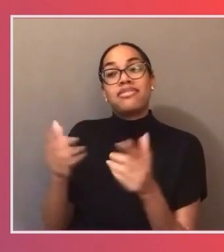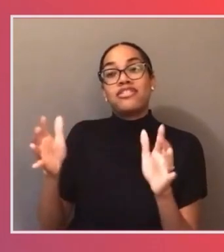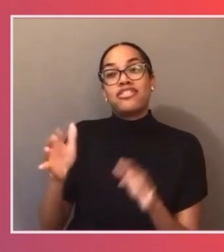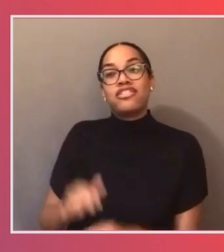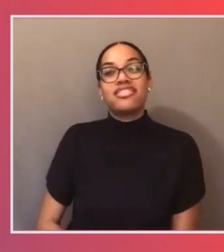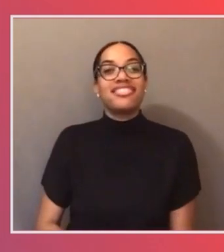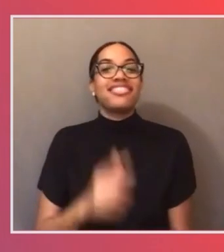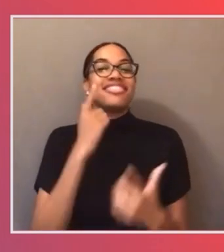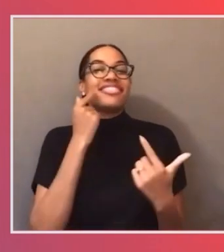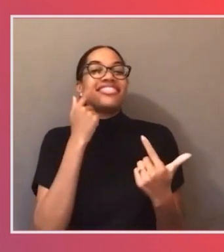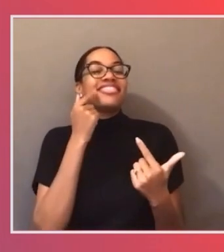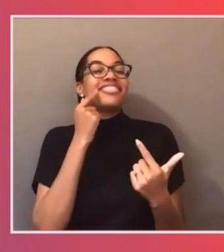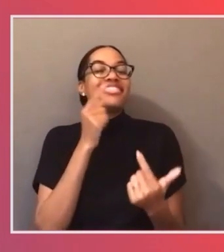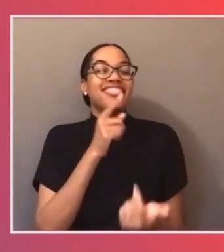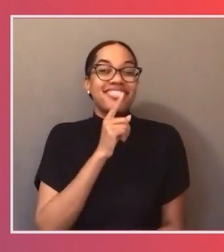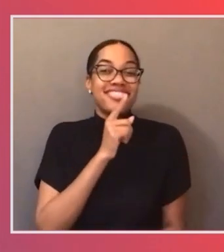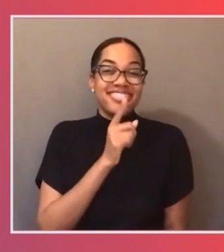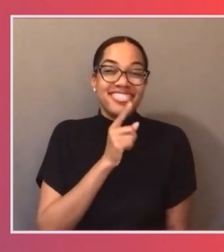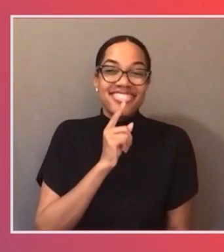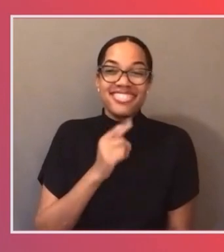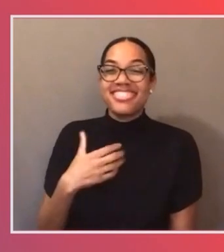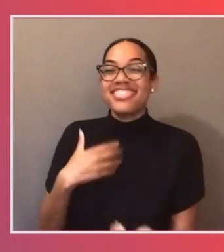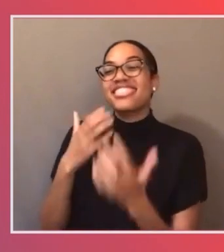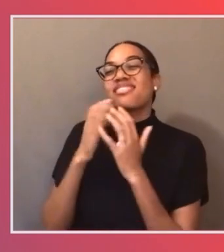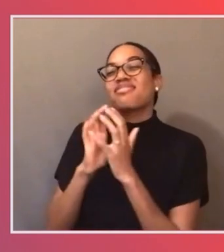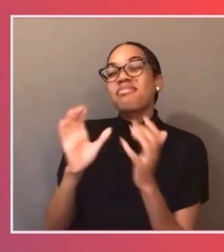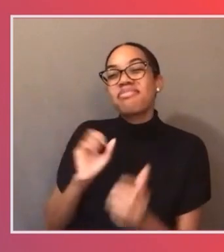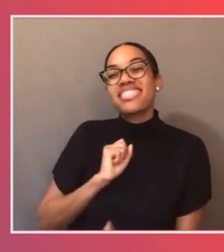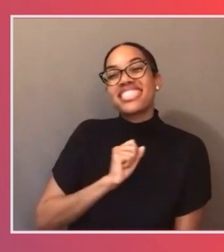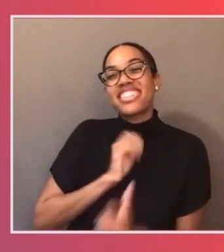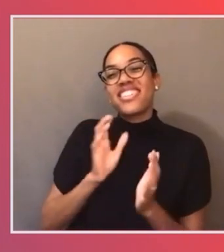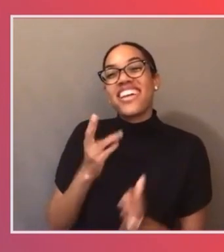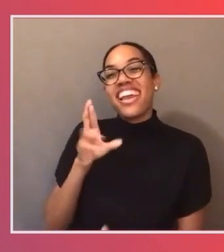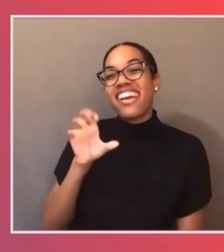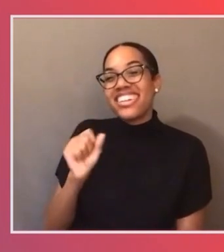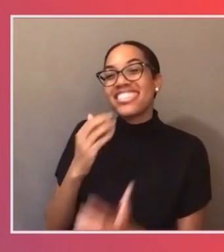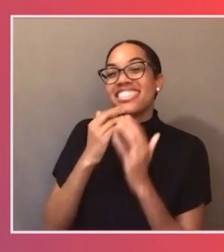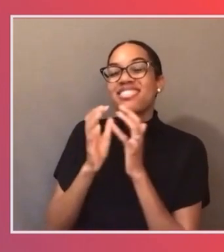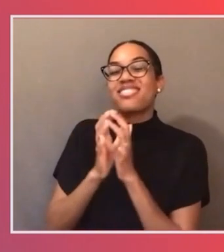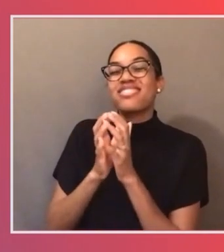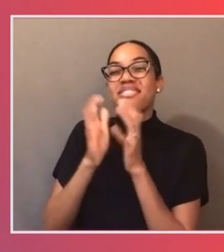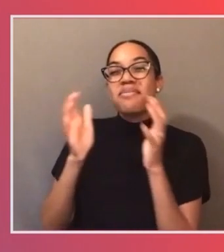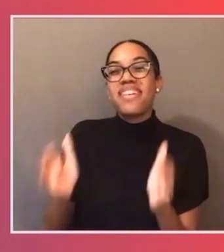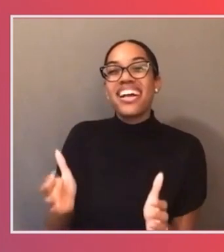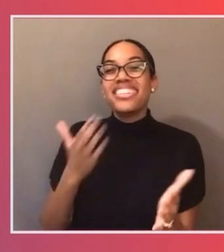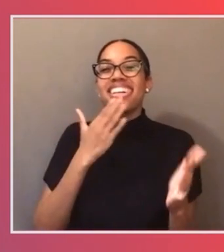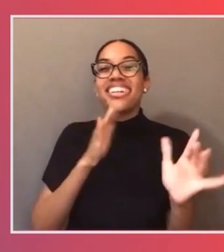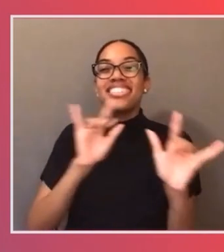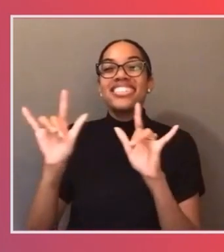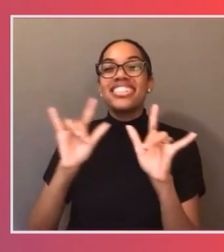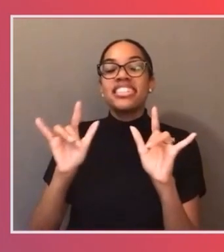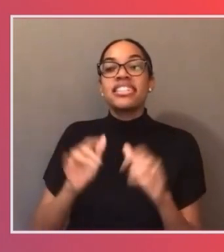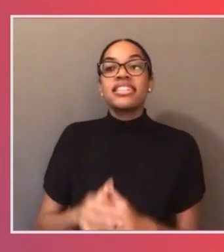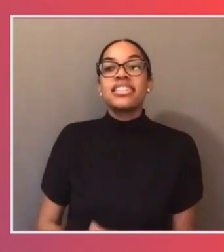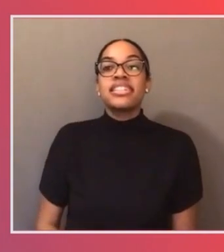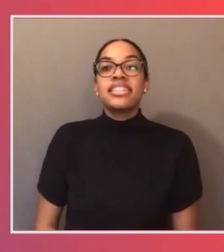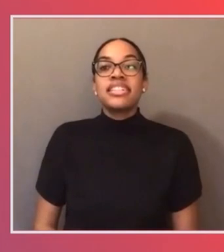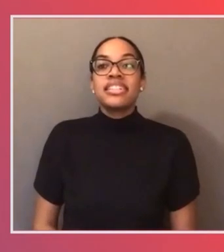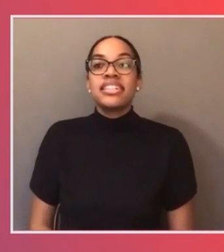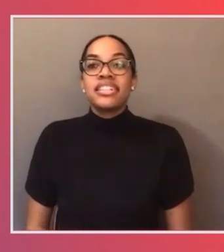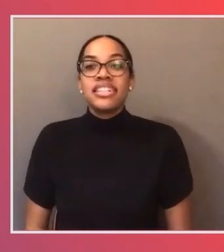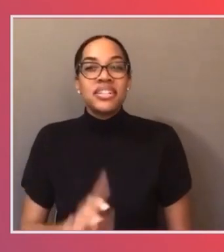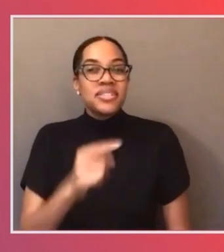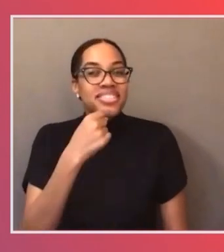Harris. Evans, I think we have time for one last question. What's that? I think we have time for one